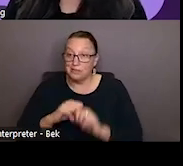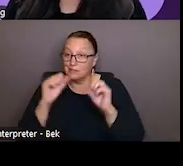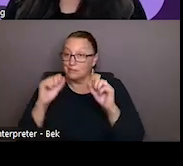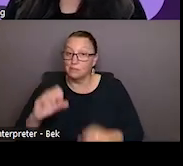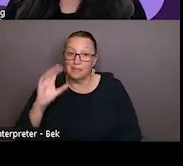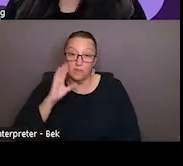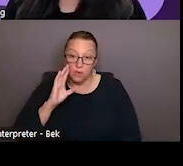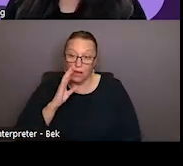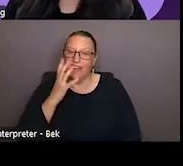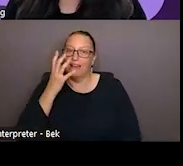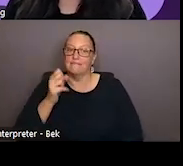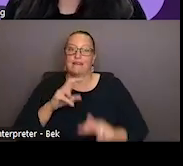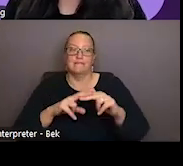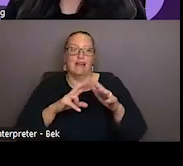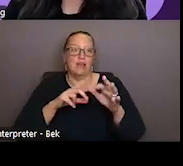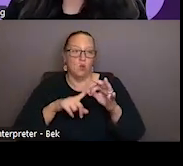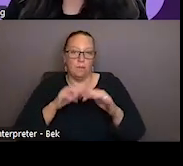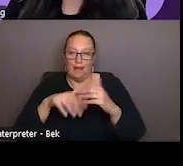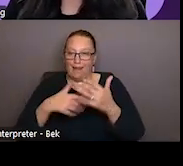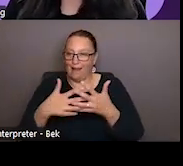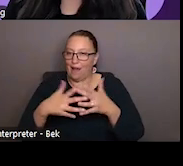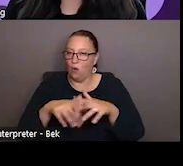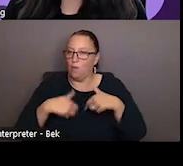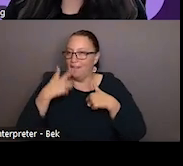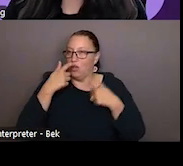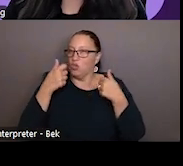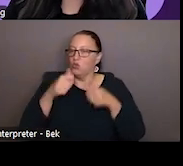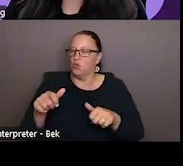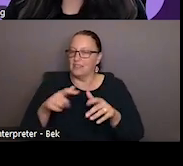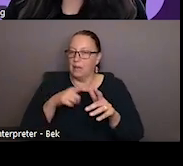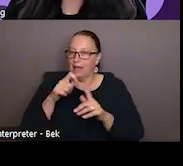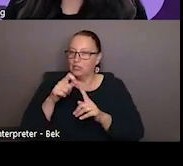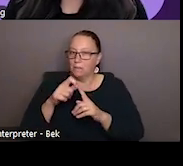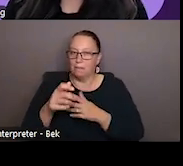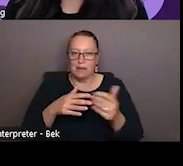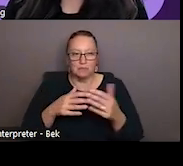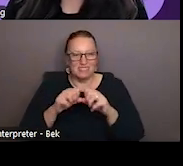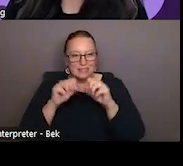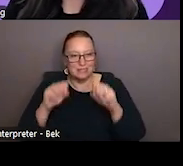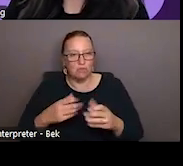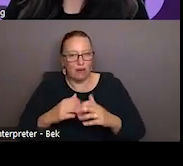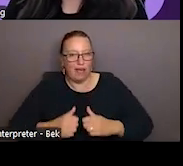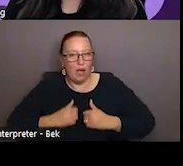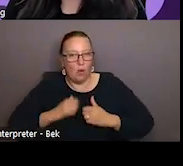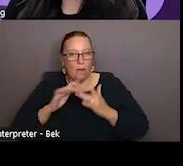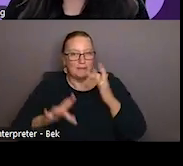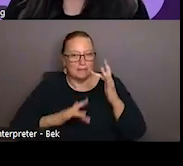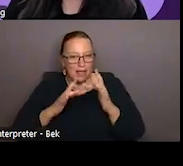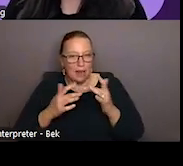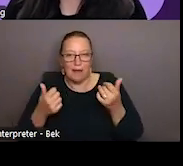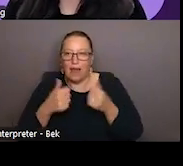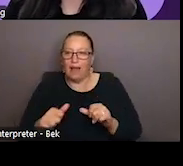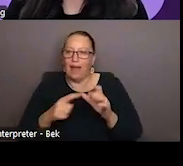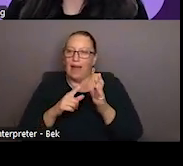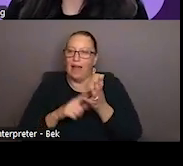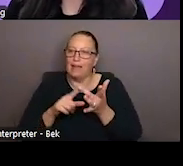there is an FAQs about how to use the application management system on our website. But as Alice said, if you have